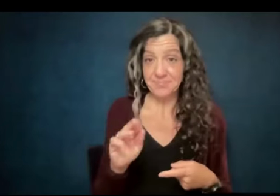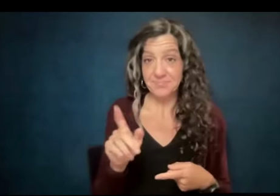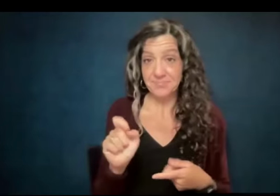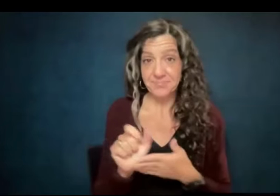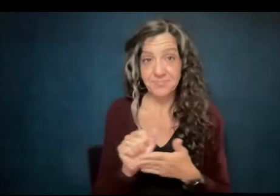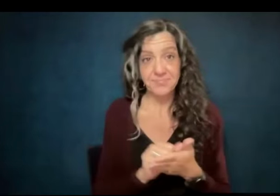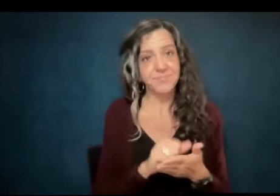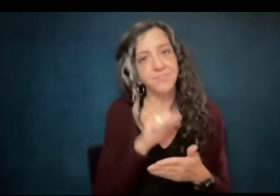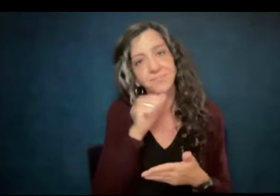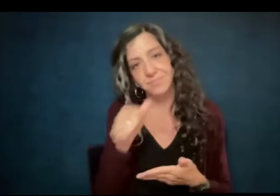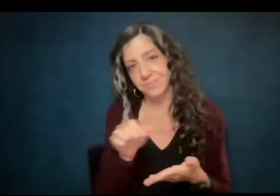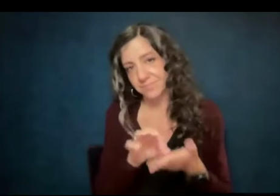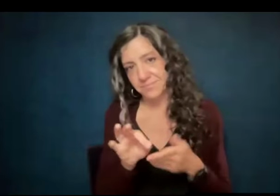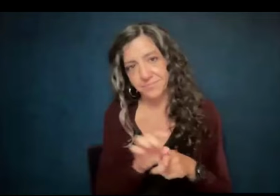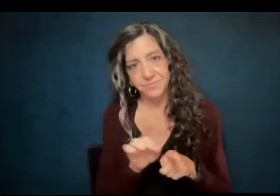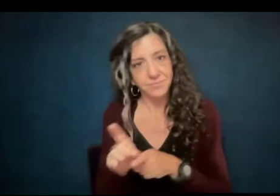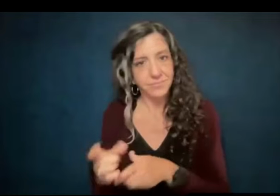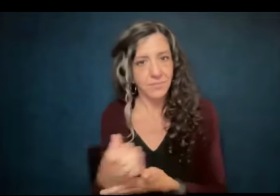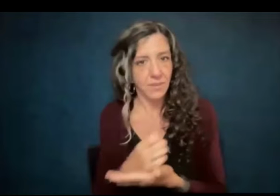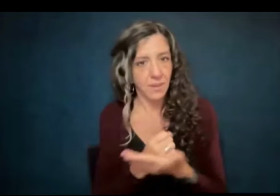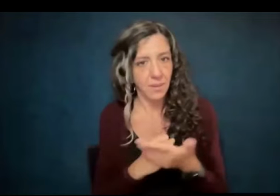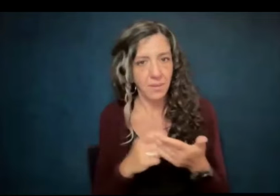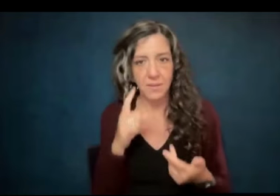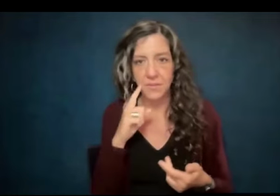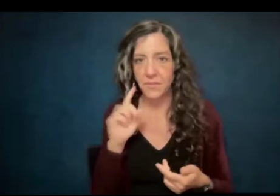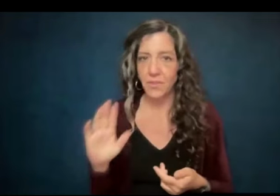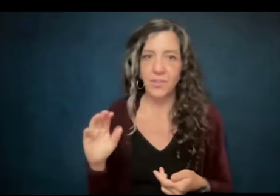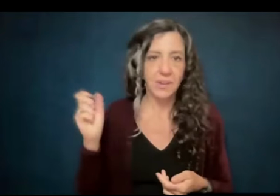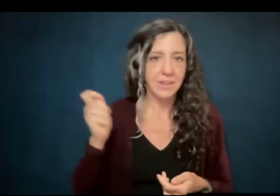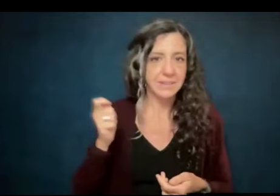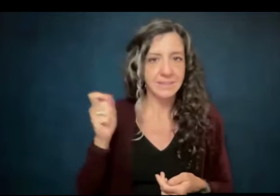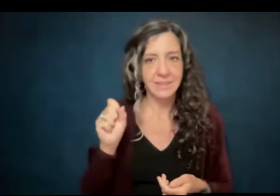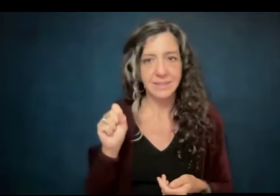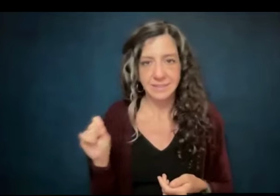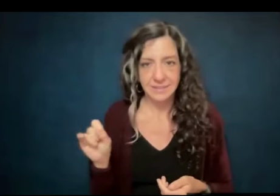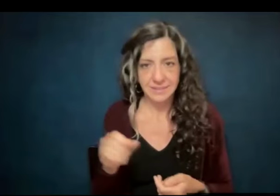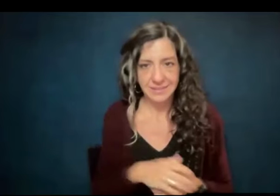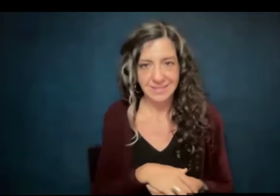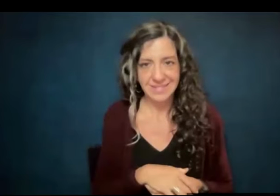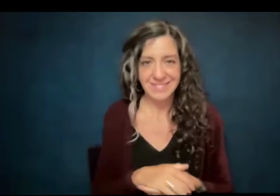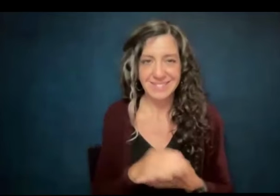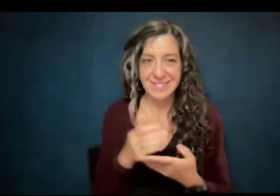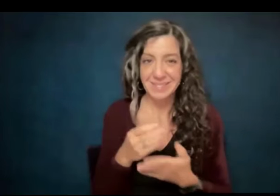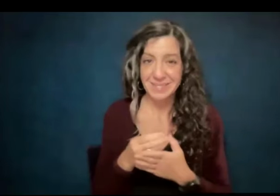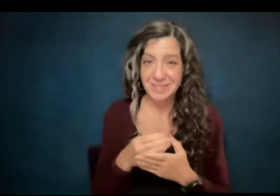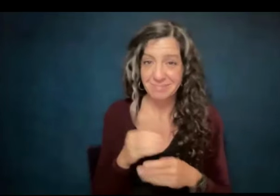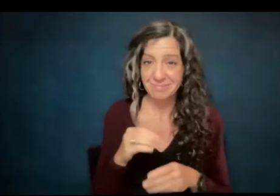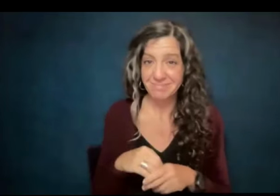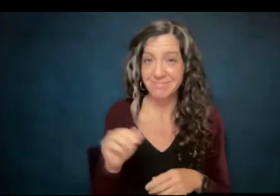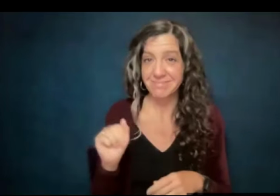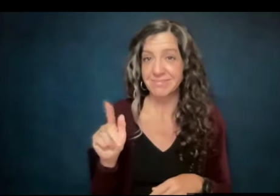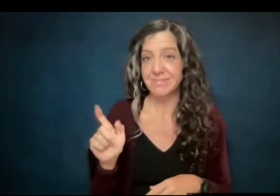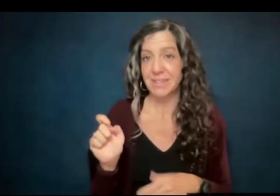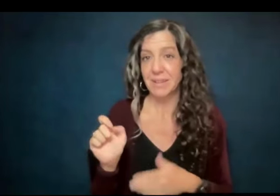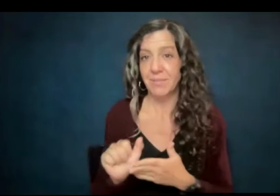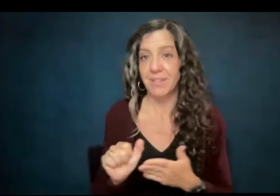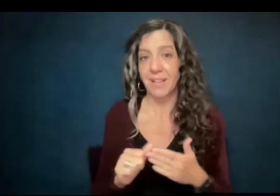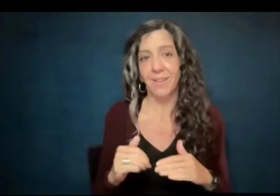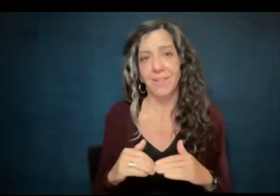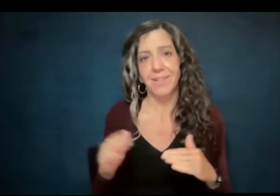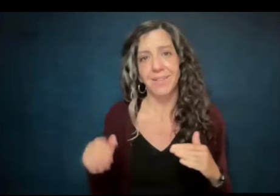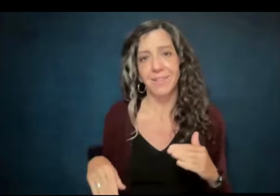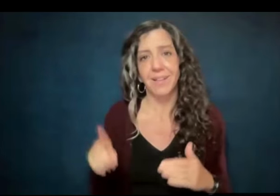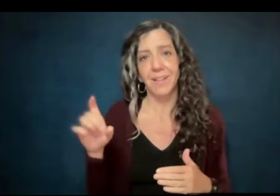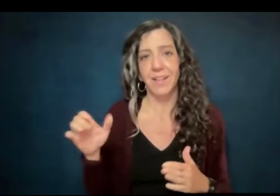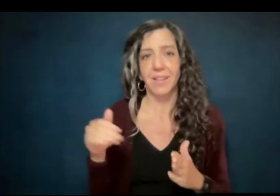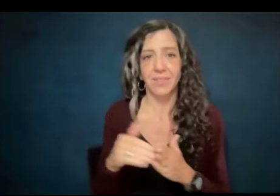to the ABLE account do not count as income for Tracy's SSI, and the money in the ABLE account is